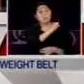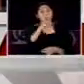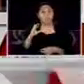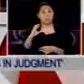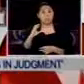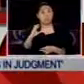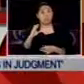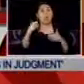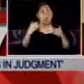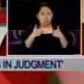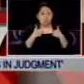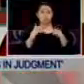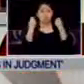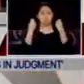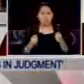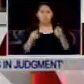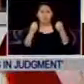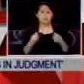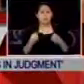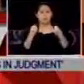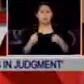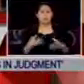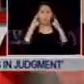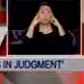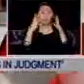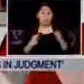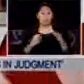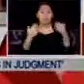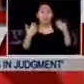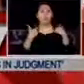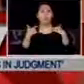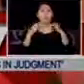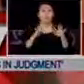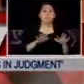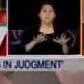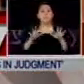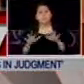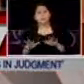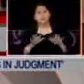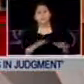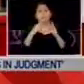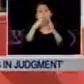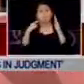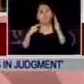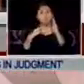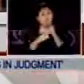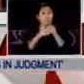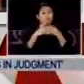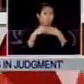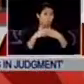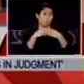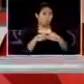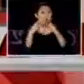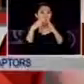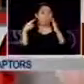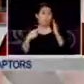has, in several decisions, relaxed the rule on the absolute confidential nature of bank deposits, even foreign